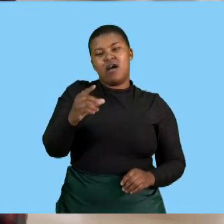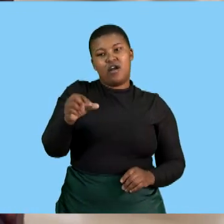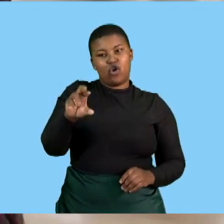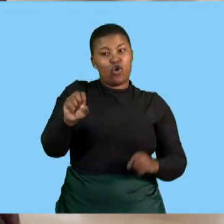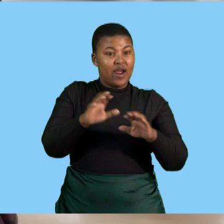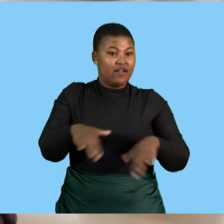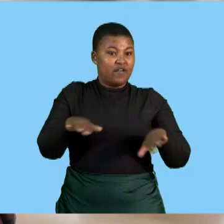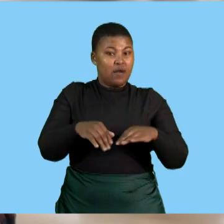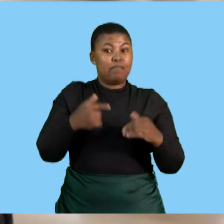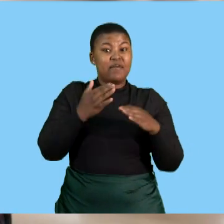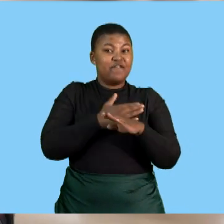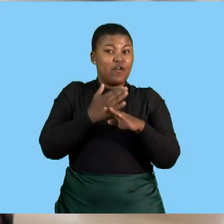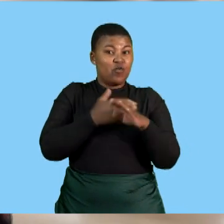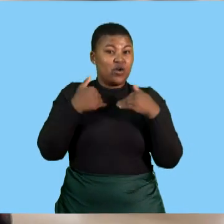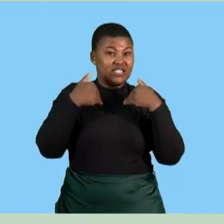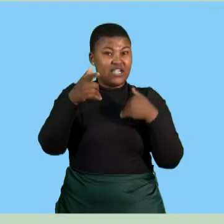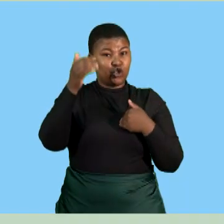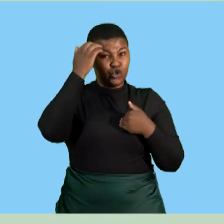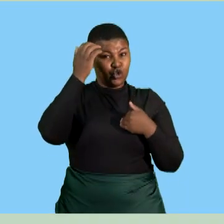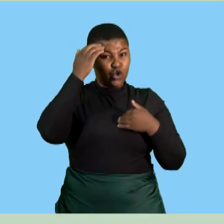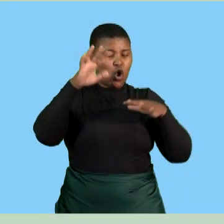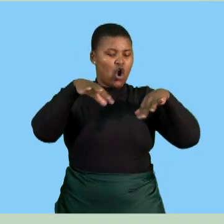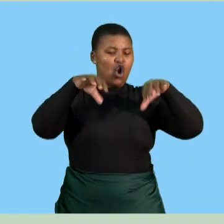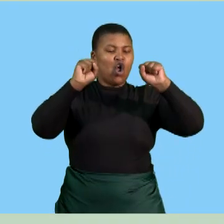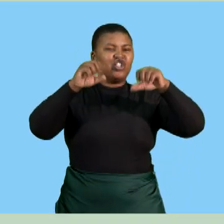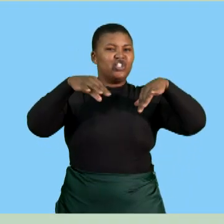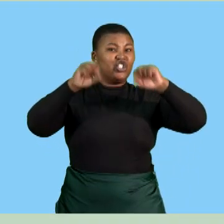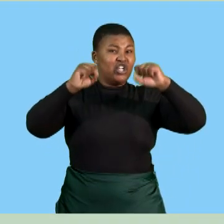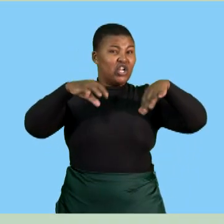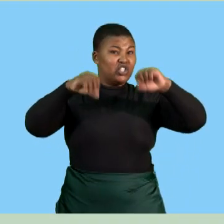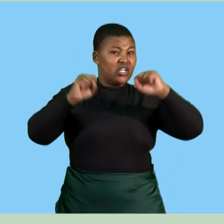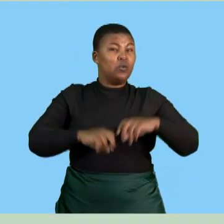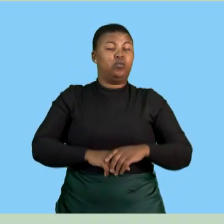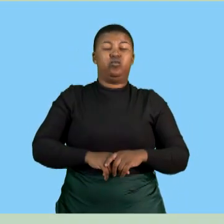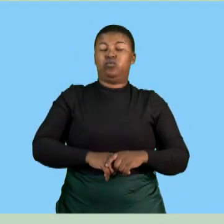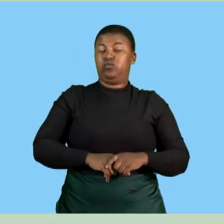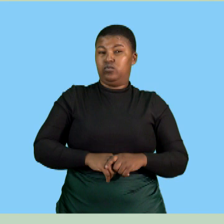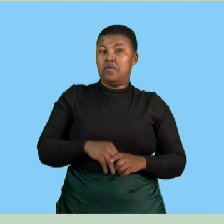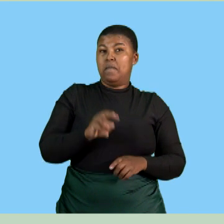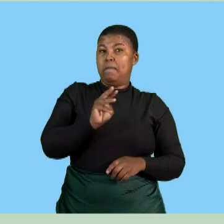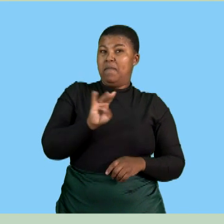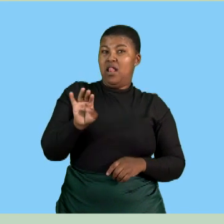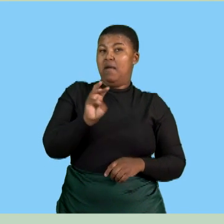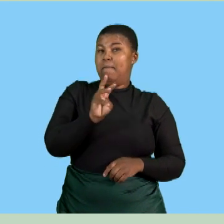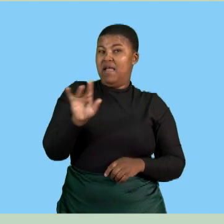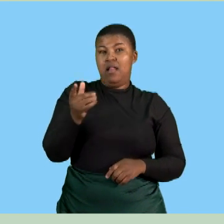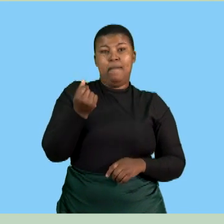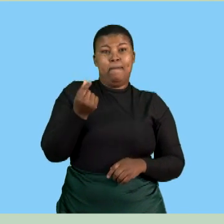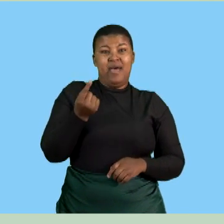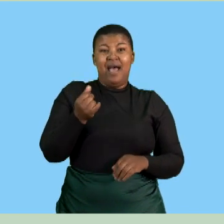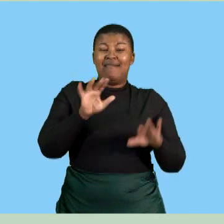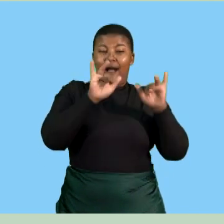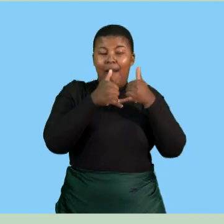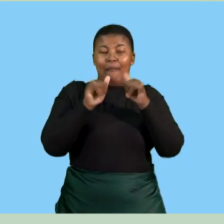Now, before we start, did you know that load shedding is currently costing billions of rands daily